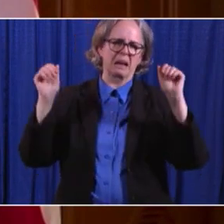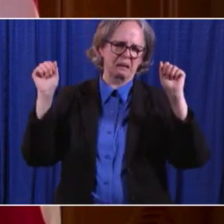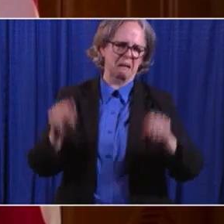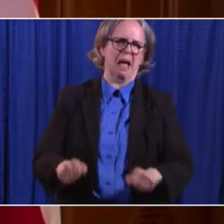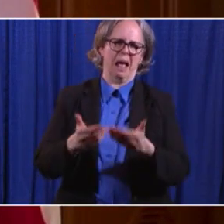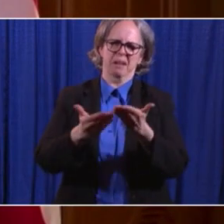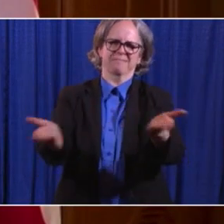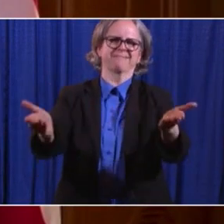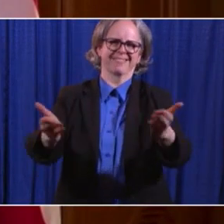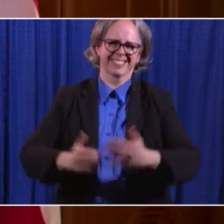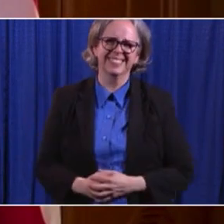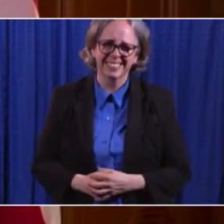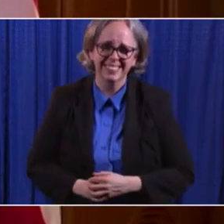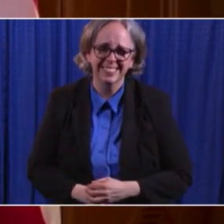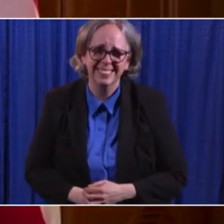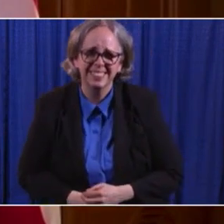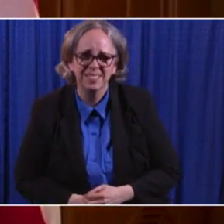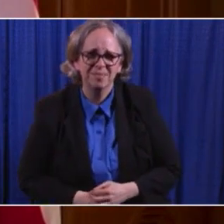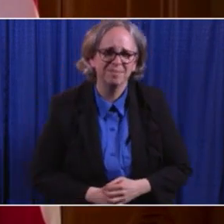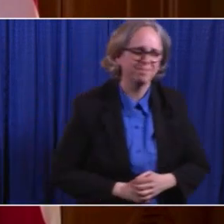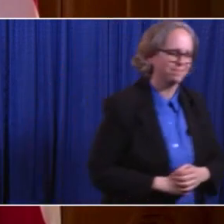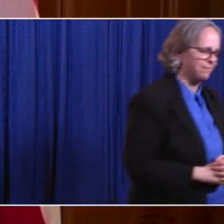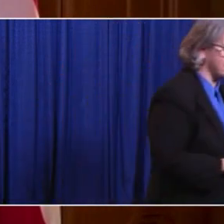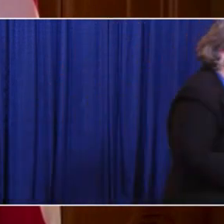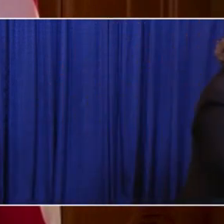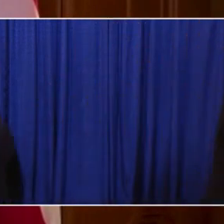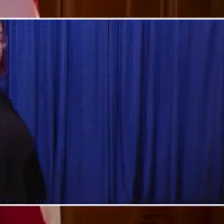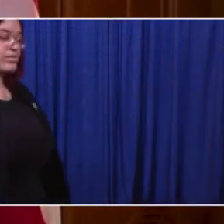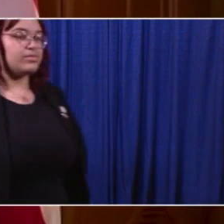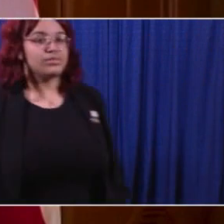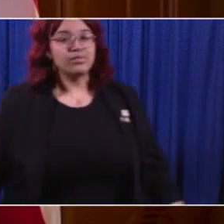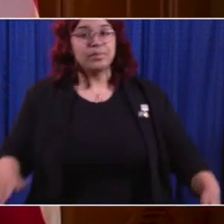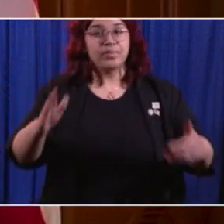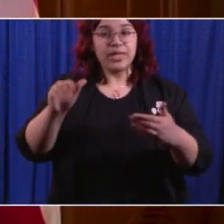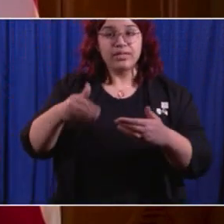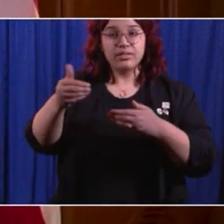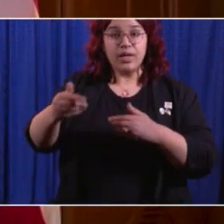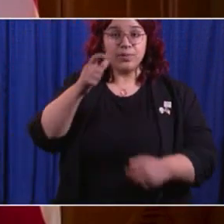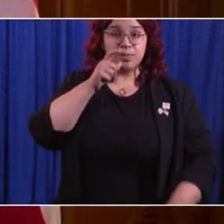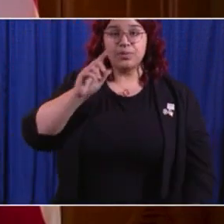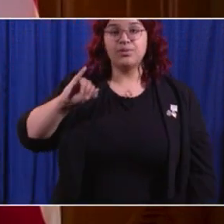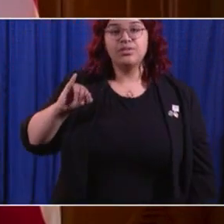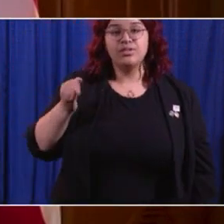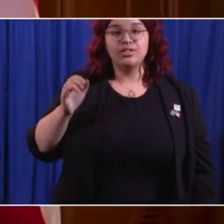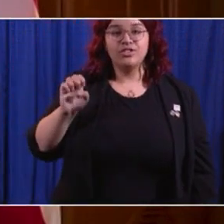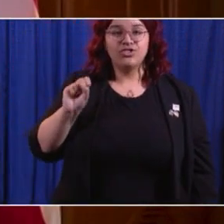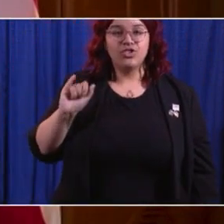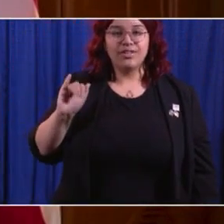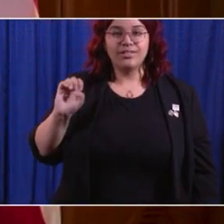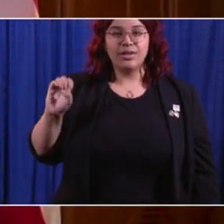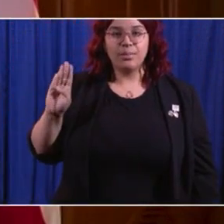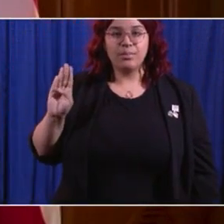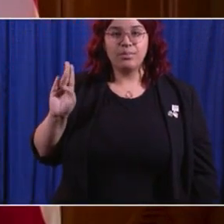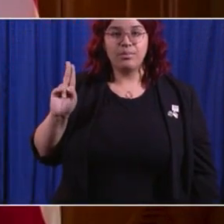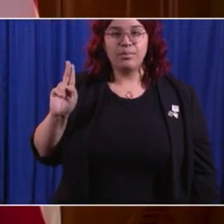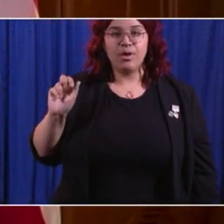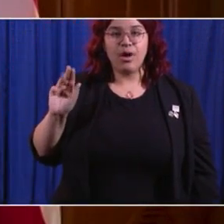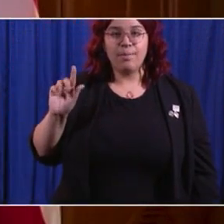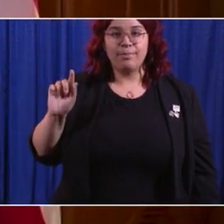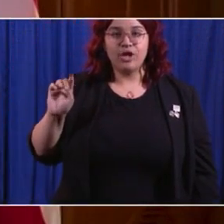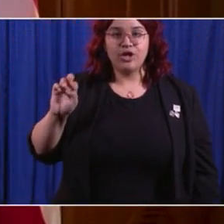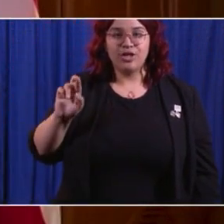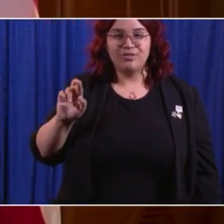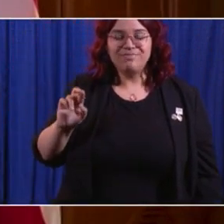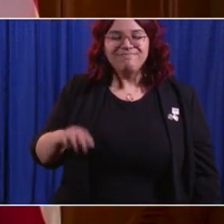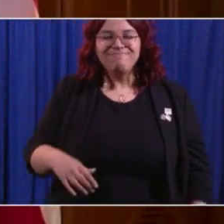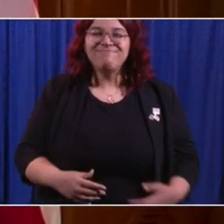Next question is from Jesse Ballmark at the Cincinnati Enquirer. Jesse. Hello, Governor. My question is